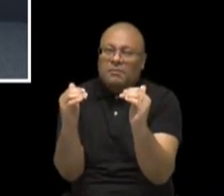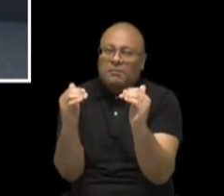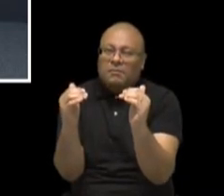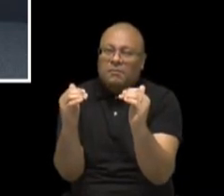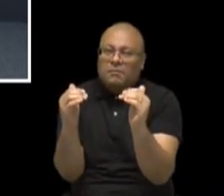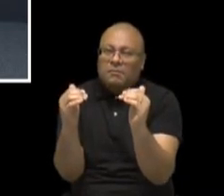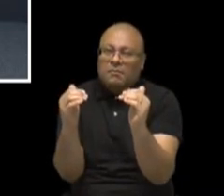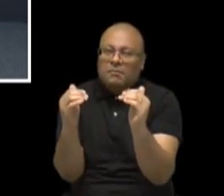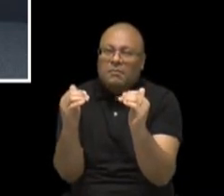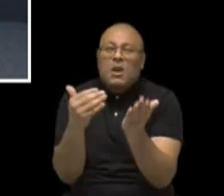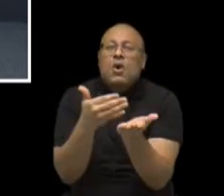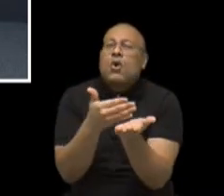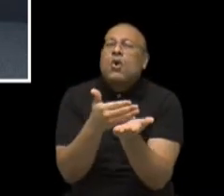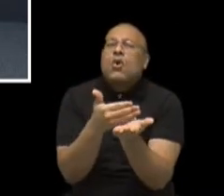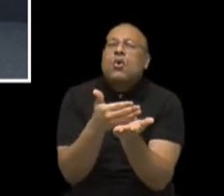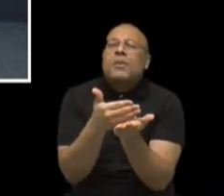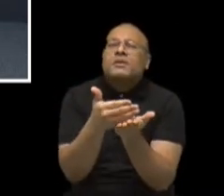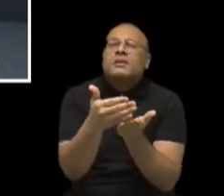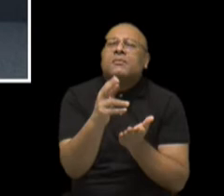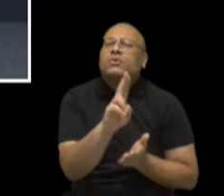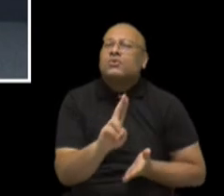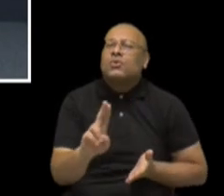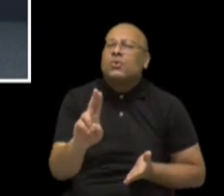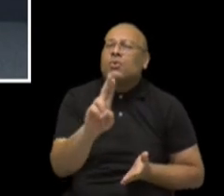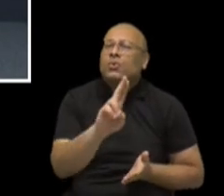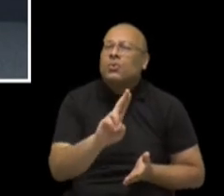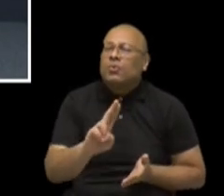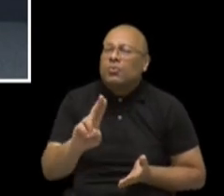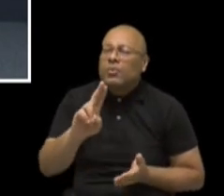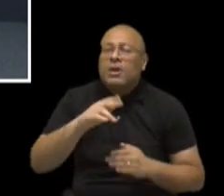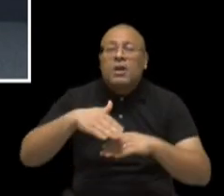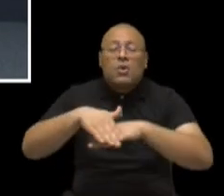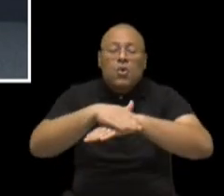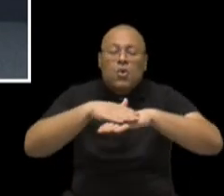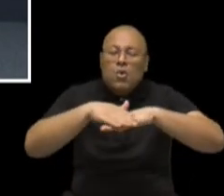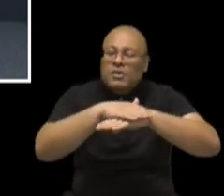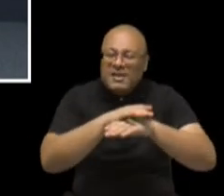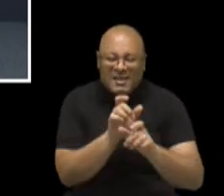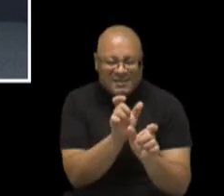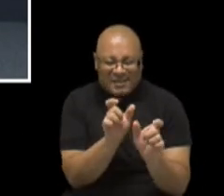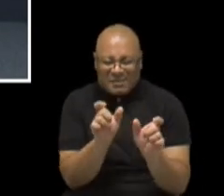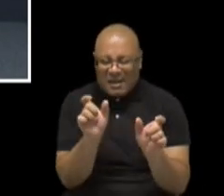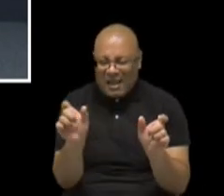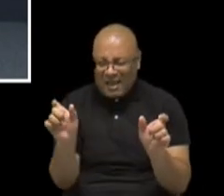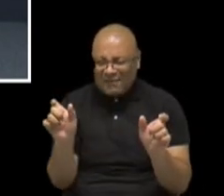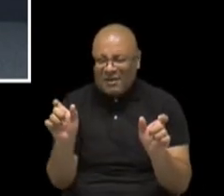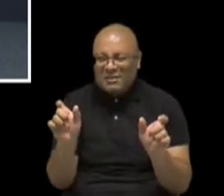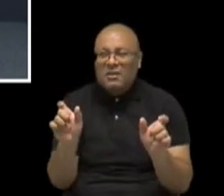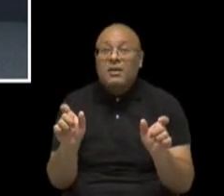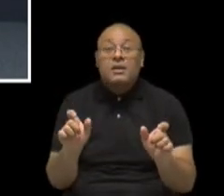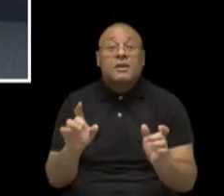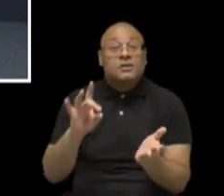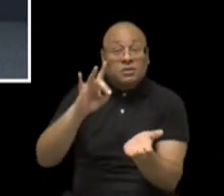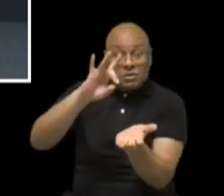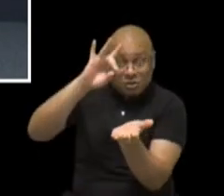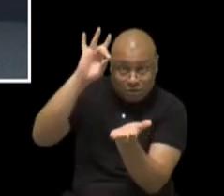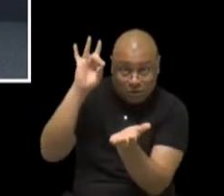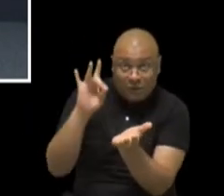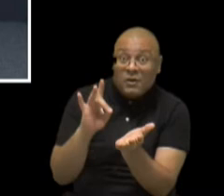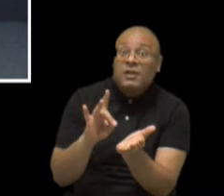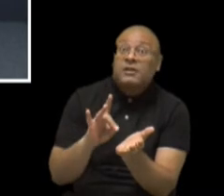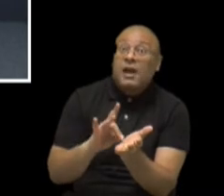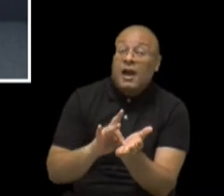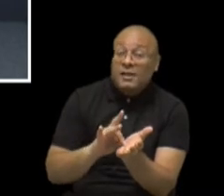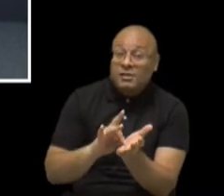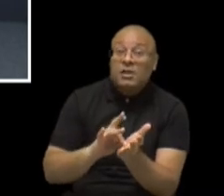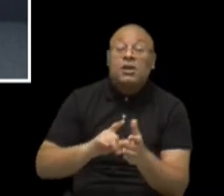We start from reuse. And we talk about, we use these words both in a literal and in a figurative